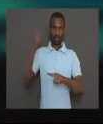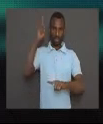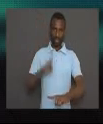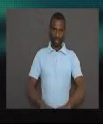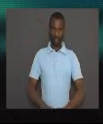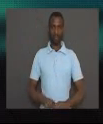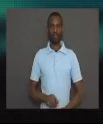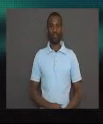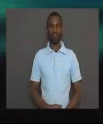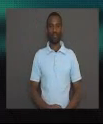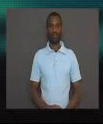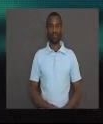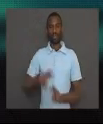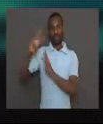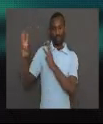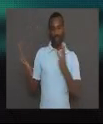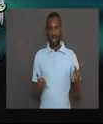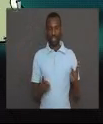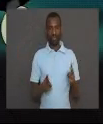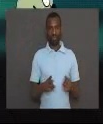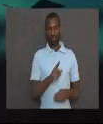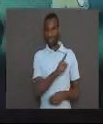Let's get back to our lesson.